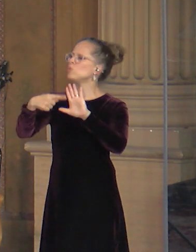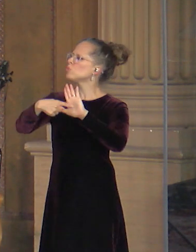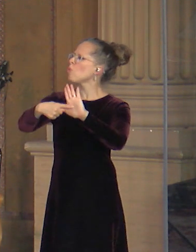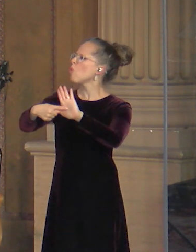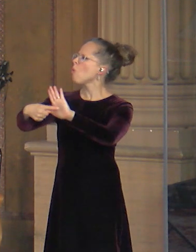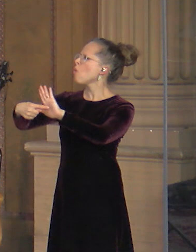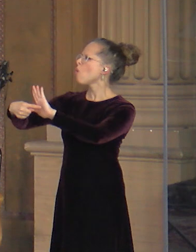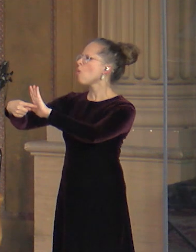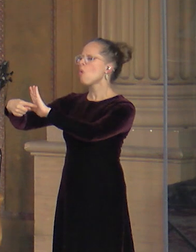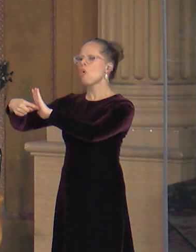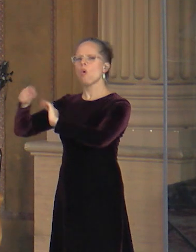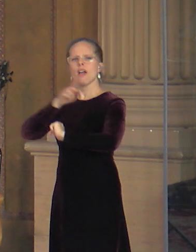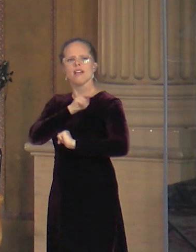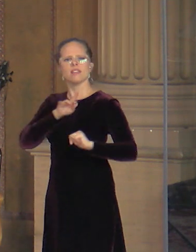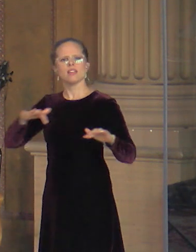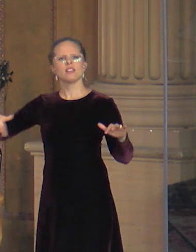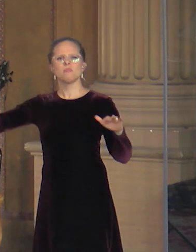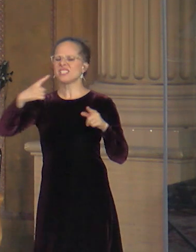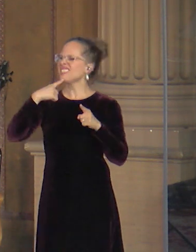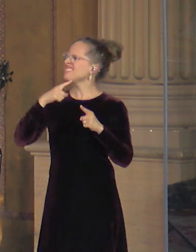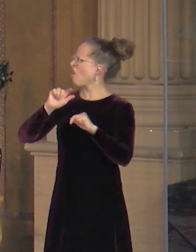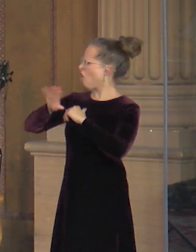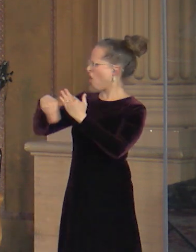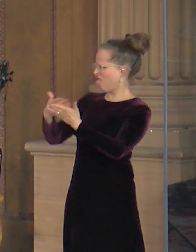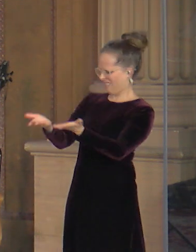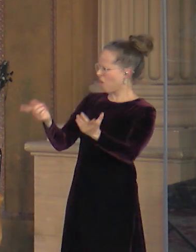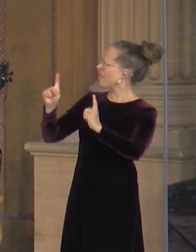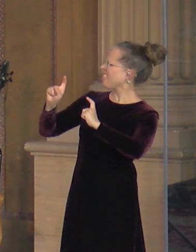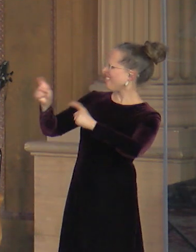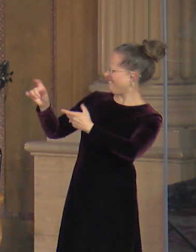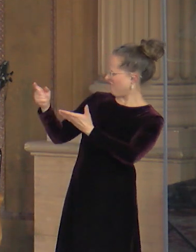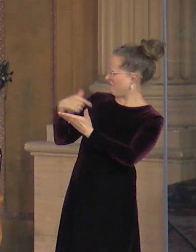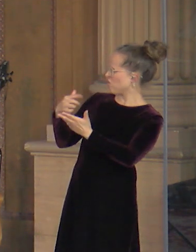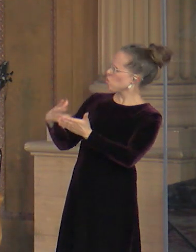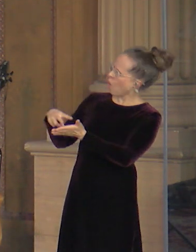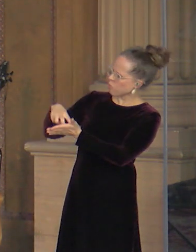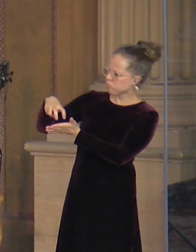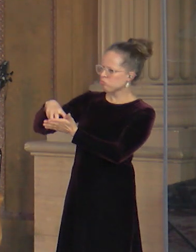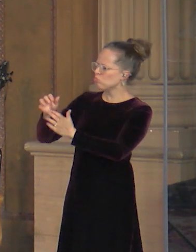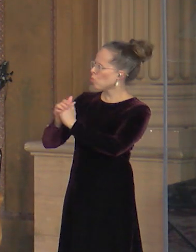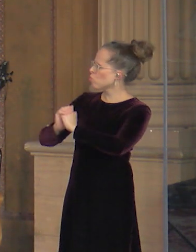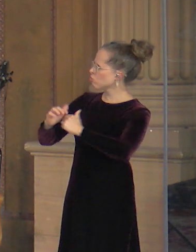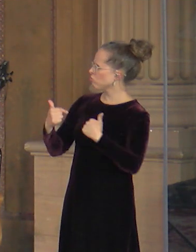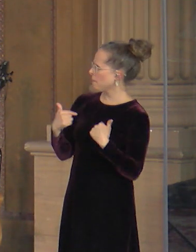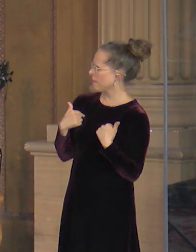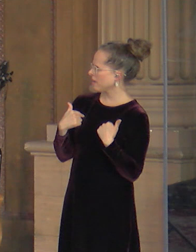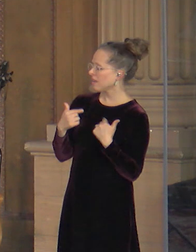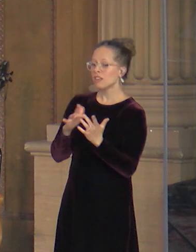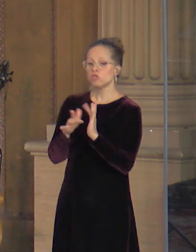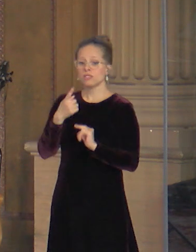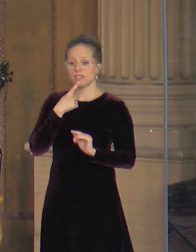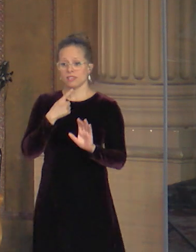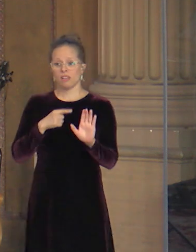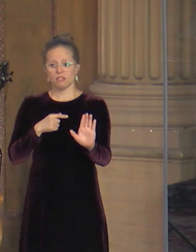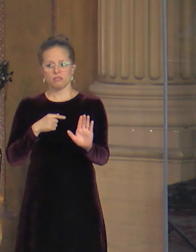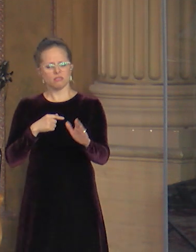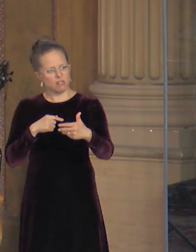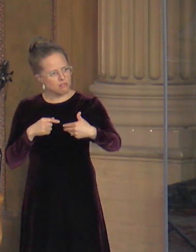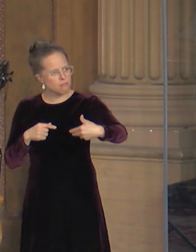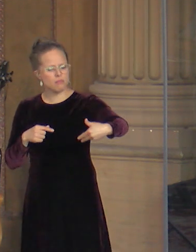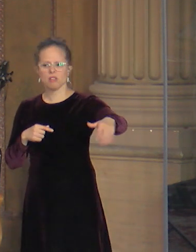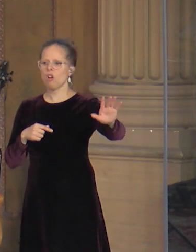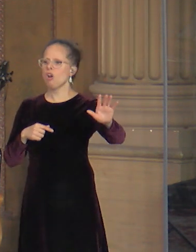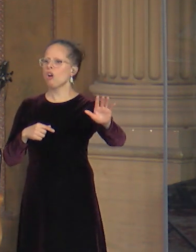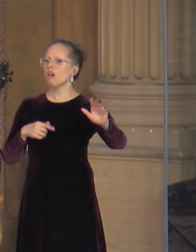glory and he said to him all these I will give to you if you'll fall down and worship me Jesus said to him be gone Satan